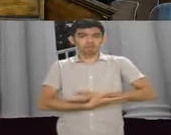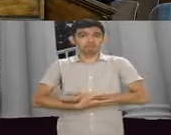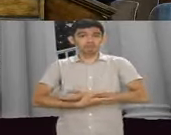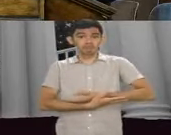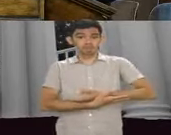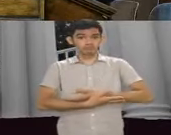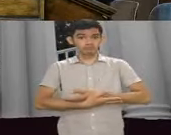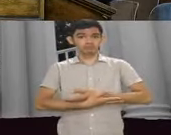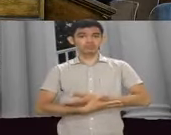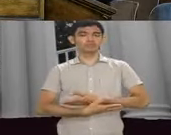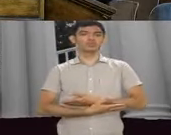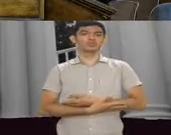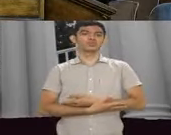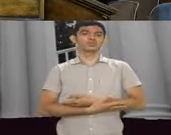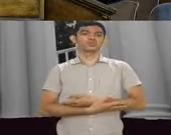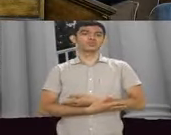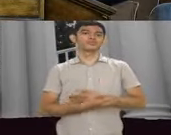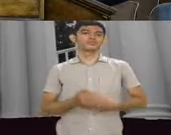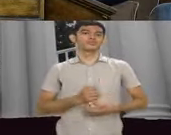sa